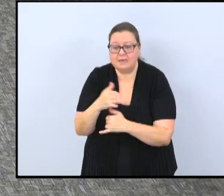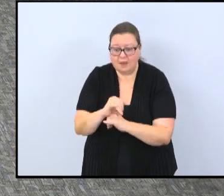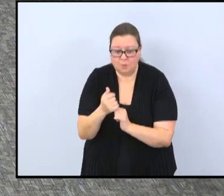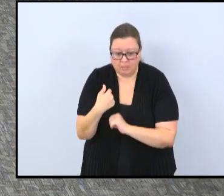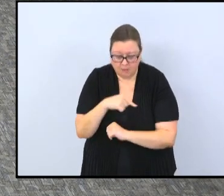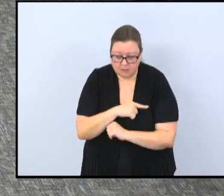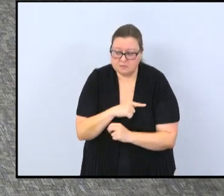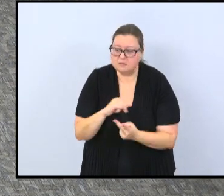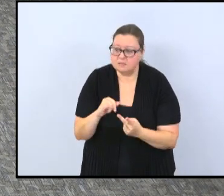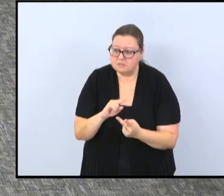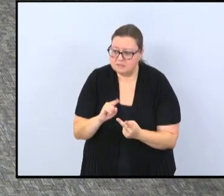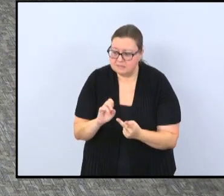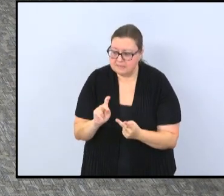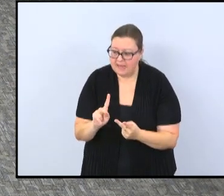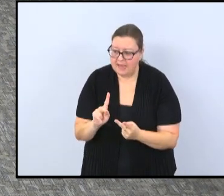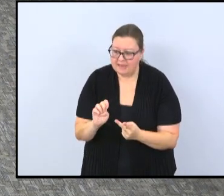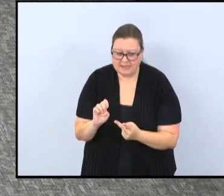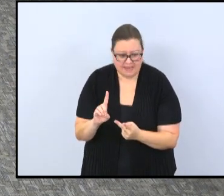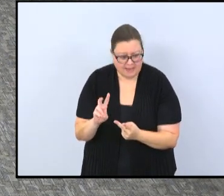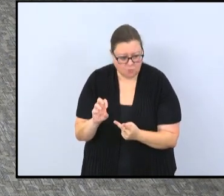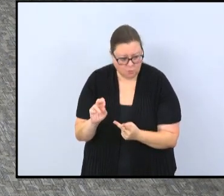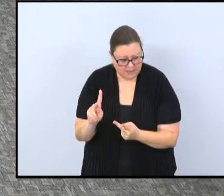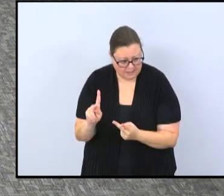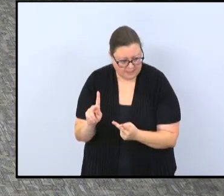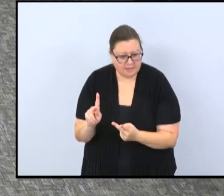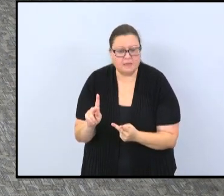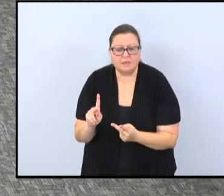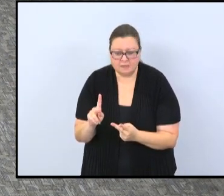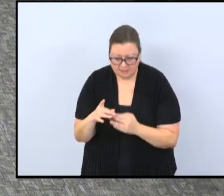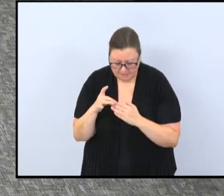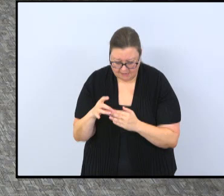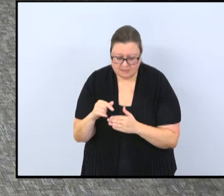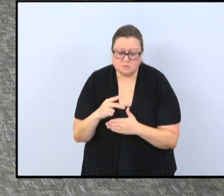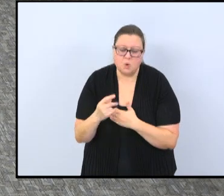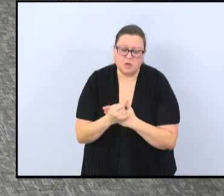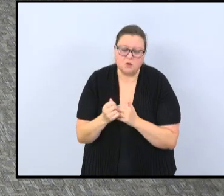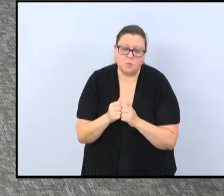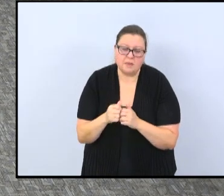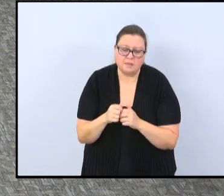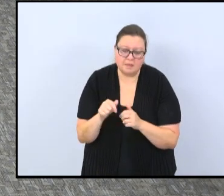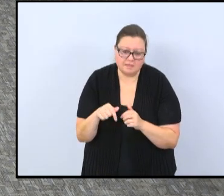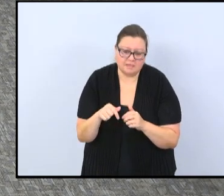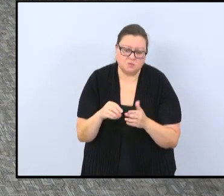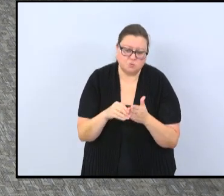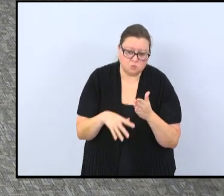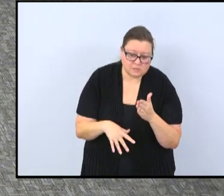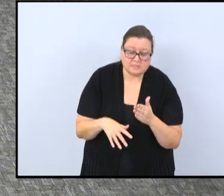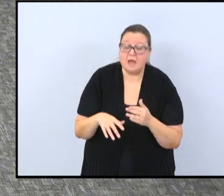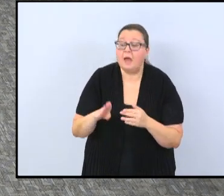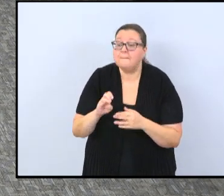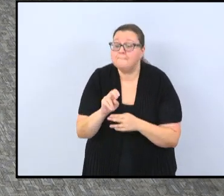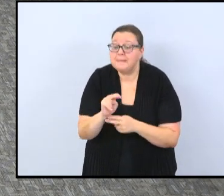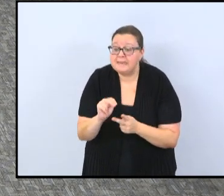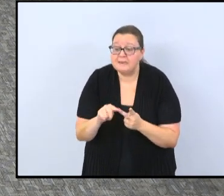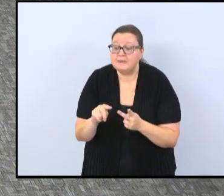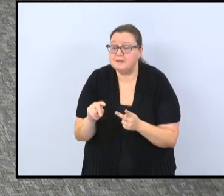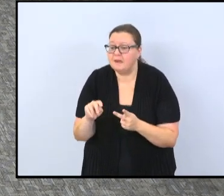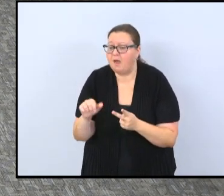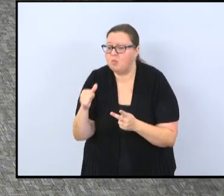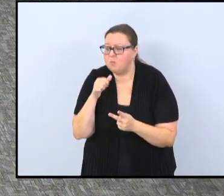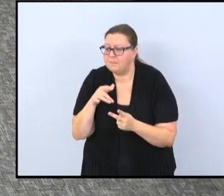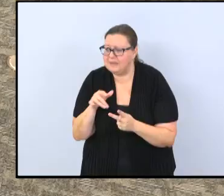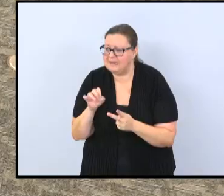Zach Etheridge, who guided this project with these students. And also thank you to Larry Benton and Elizabeth Everett from McLennan